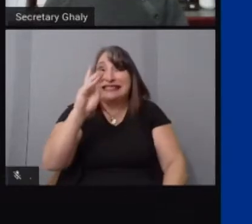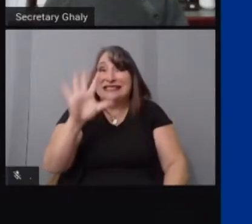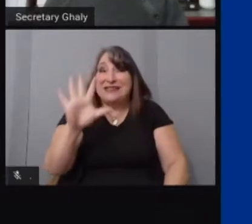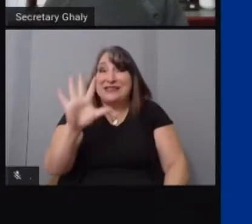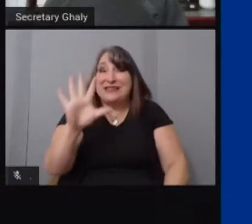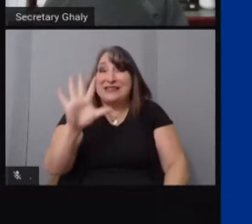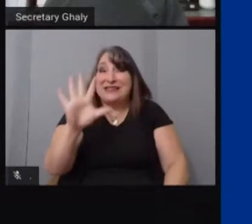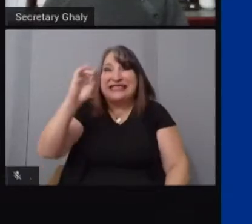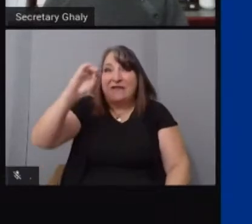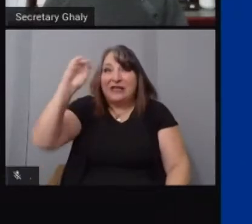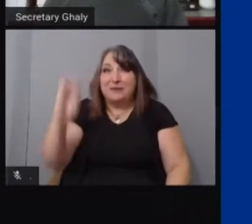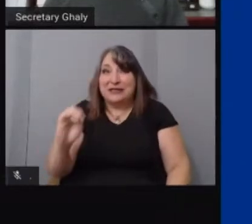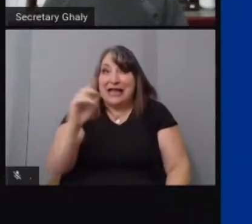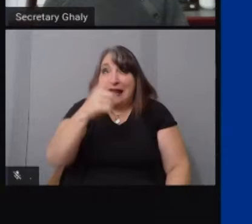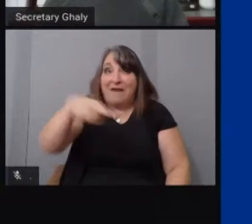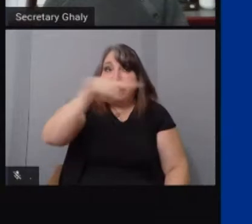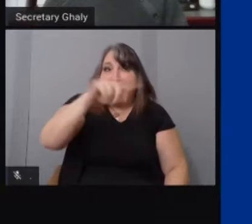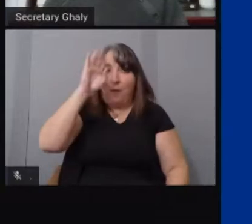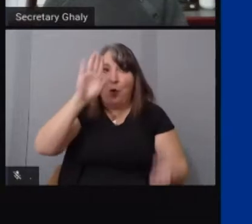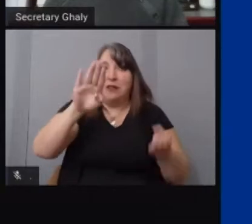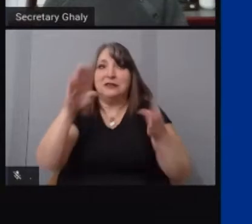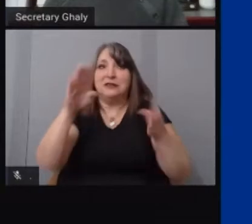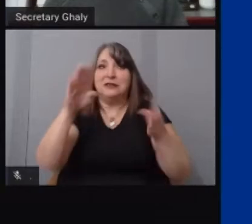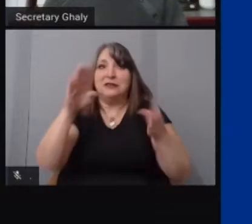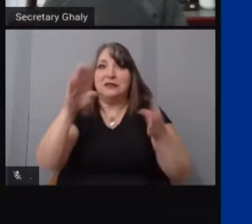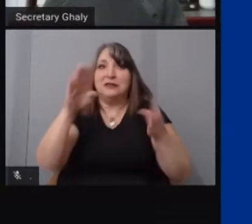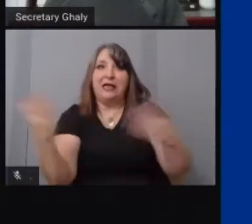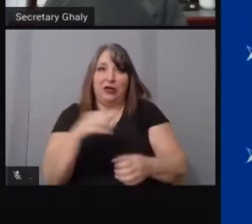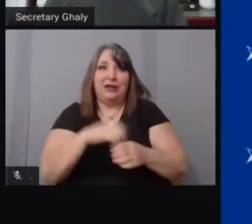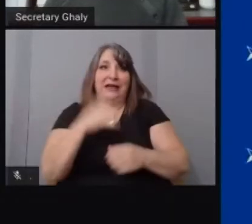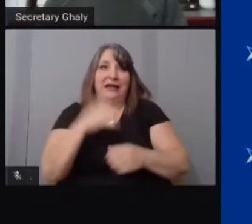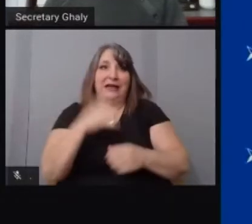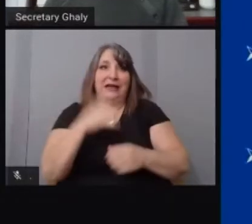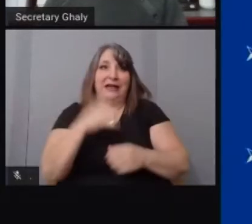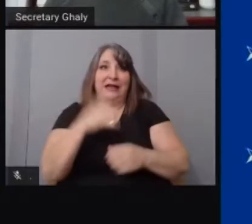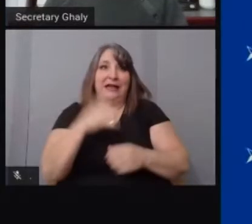punctuating the point that we need to protect those who are most at risk.